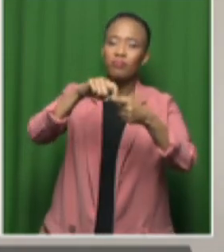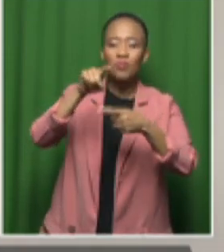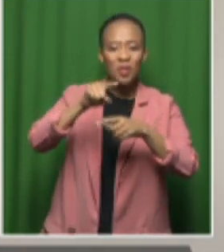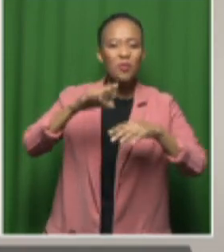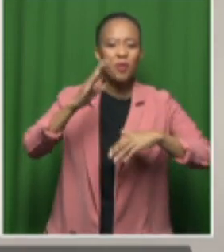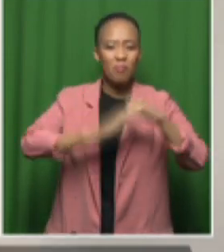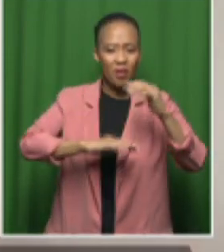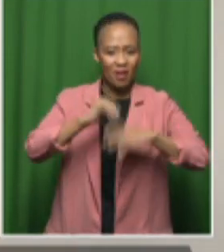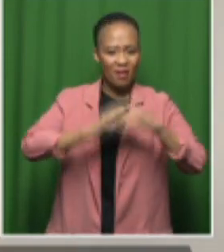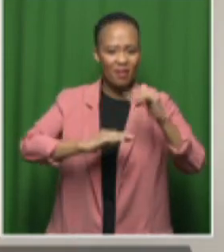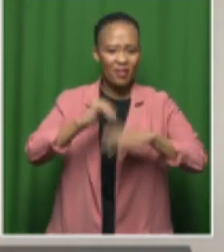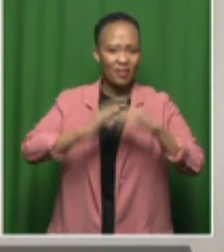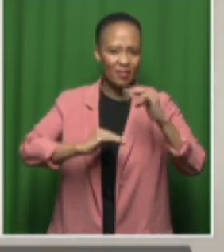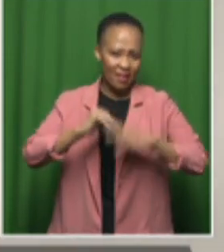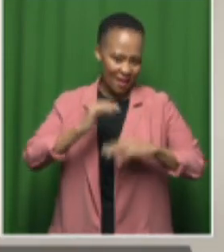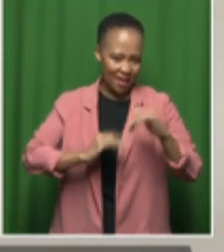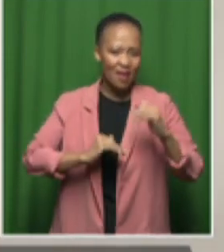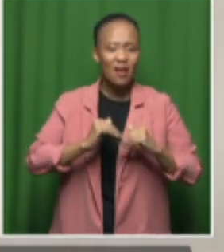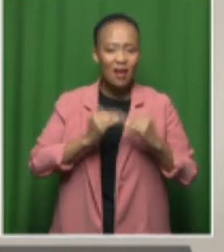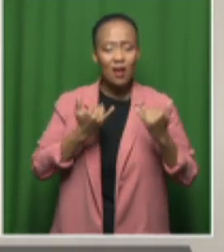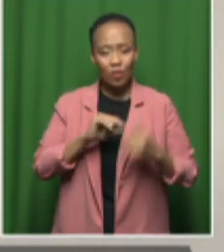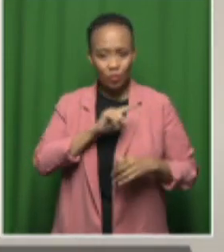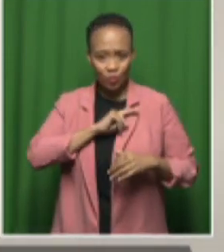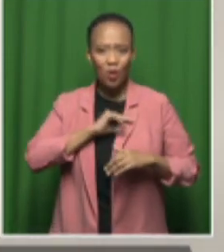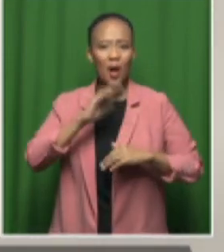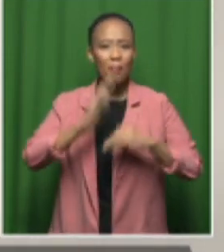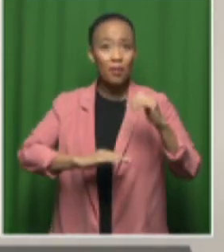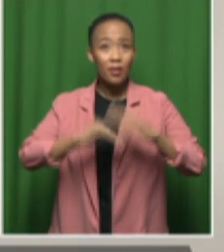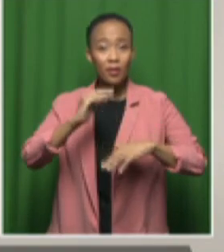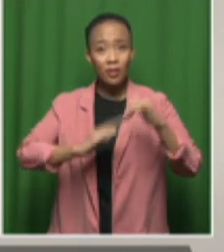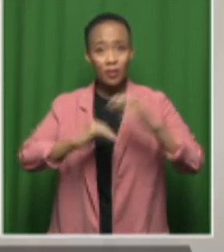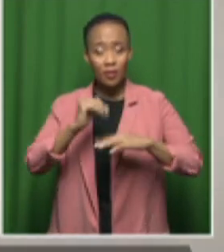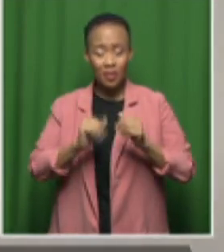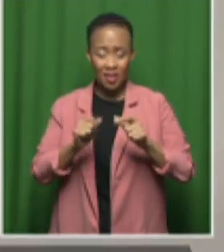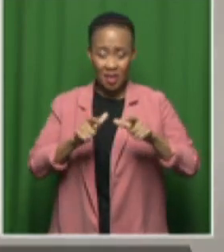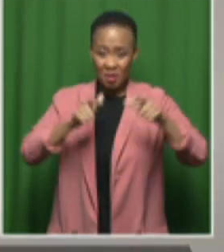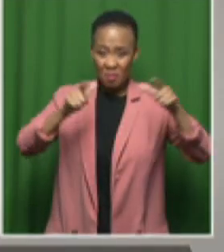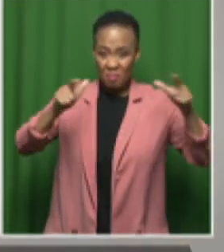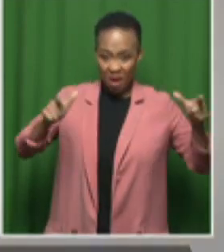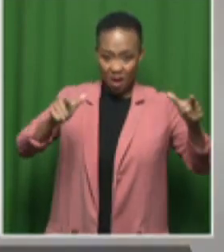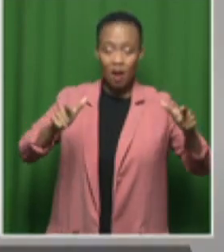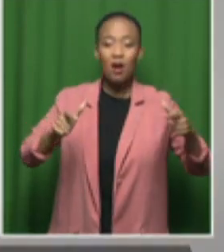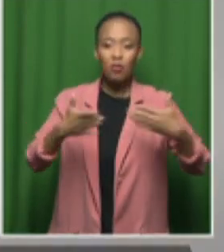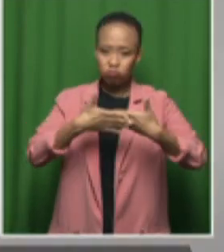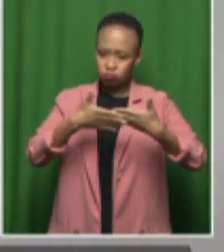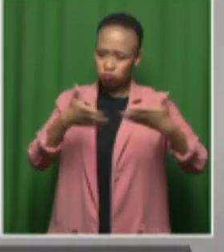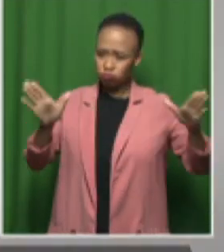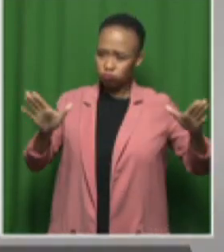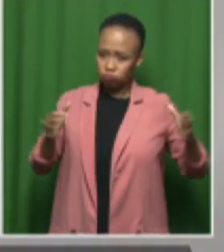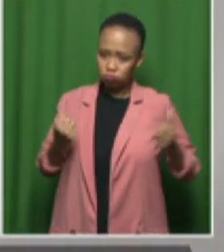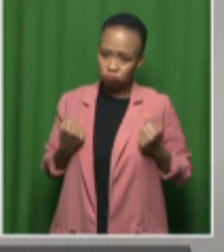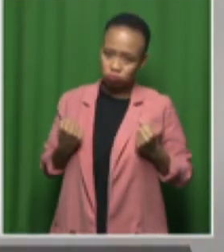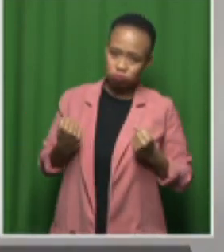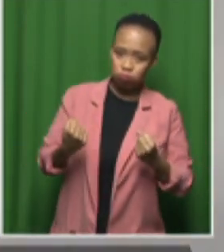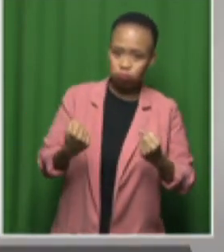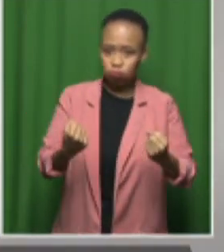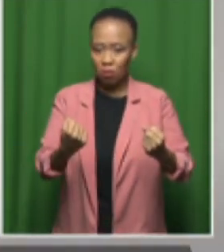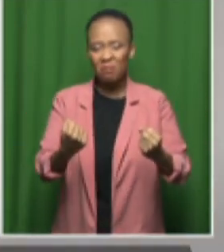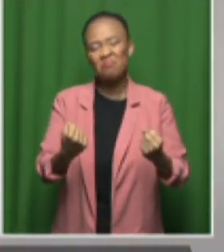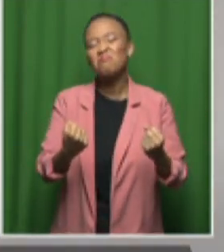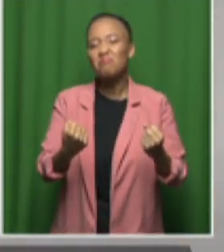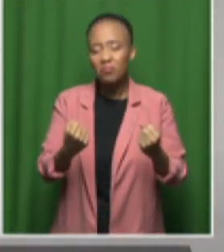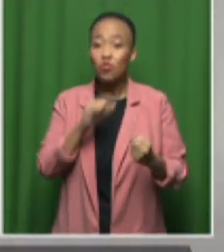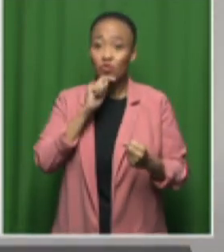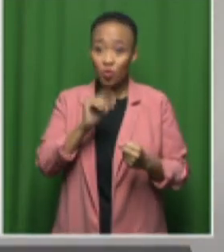have large doors, so you couldn't basically ride the car into the exhibition space.